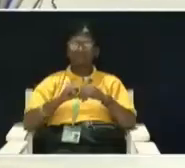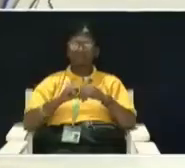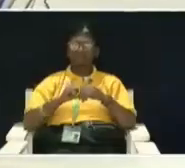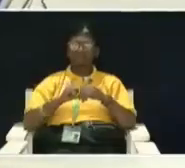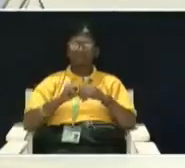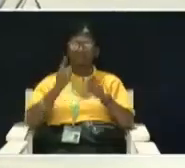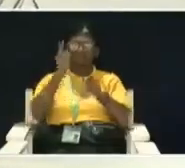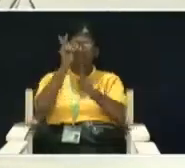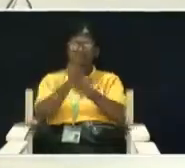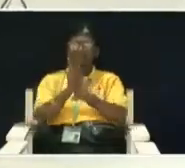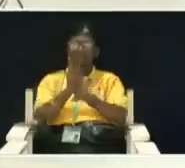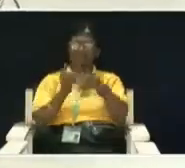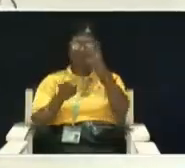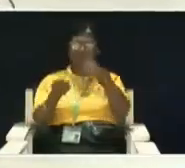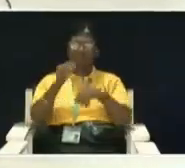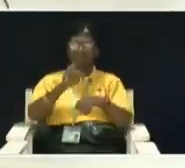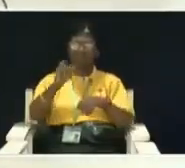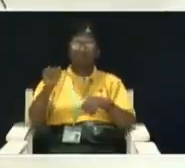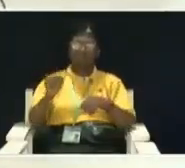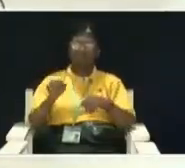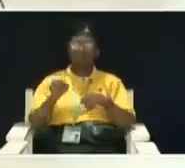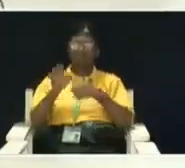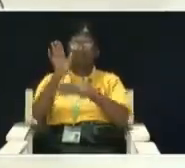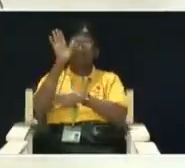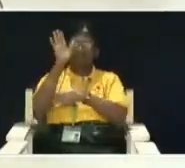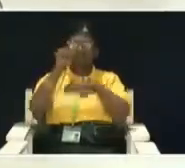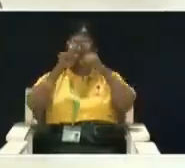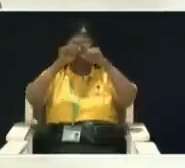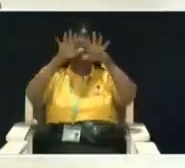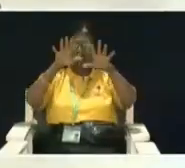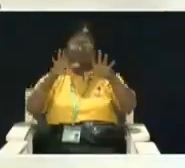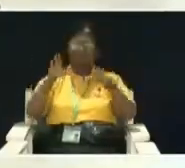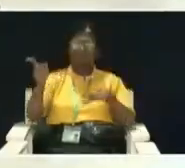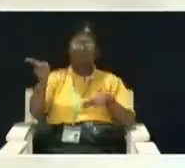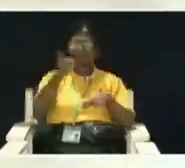Keep coming. God bless you. Keep coming.